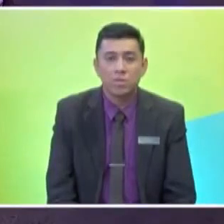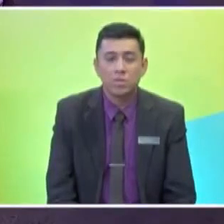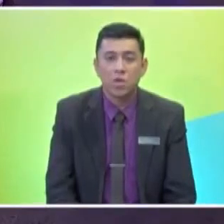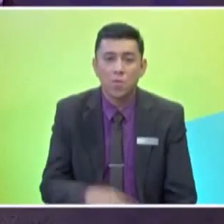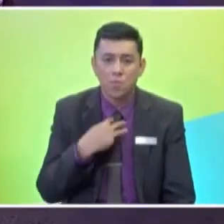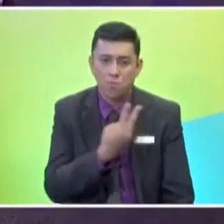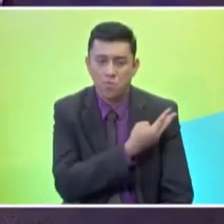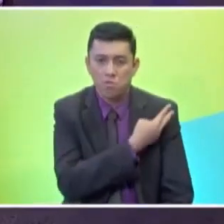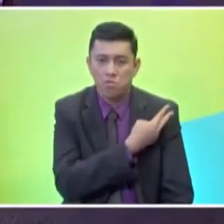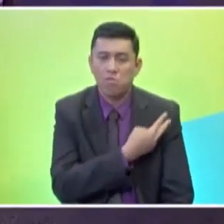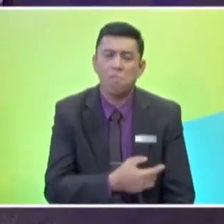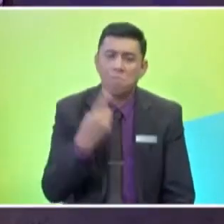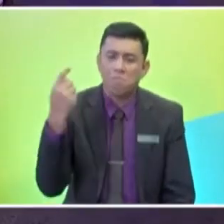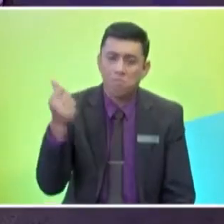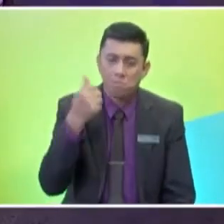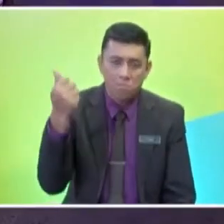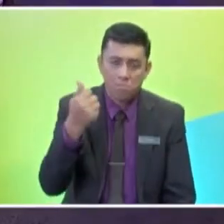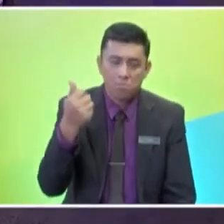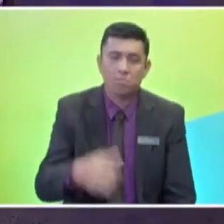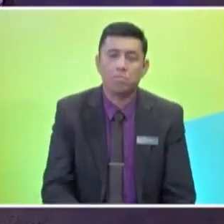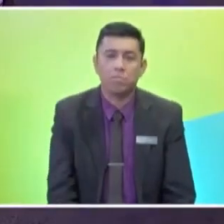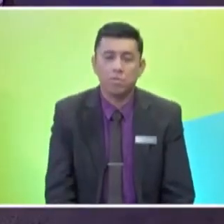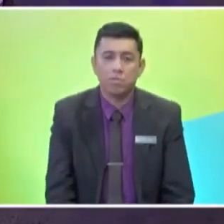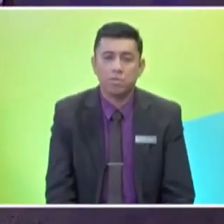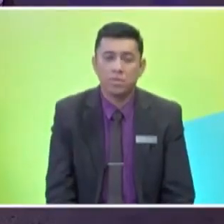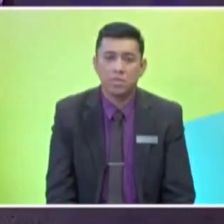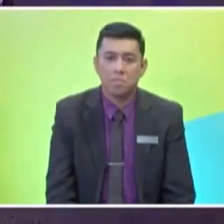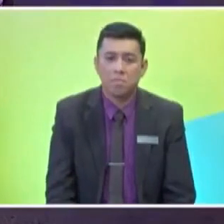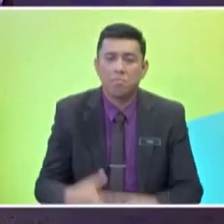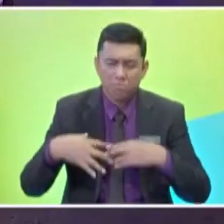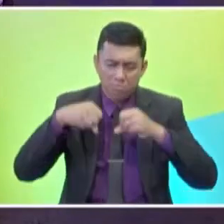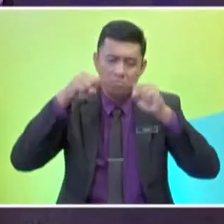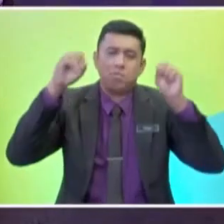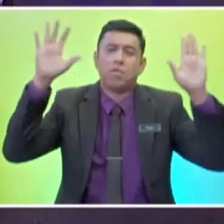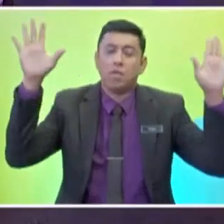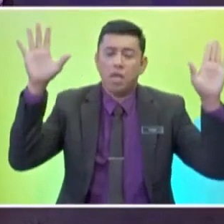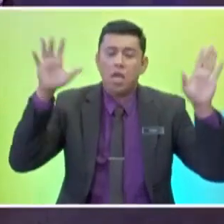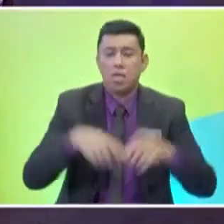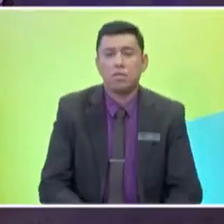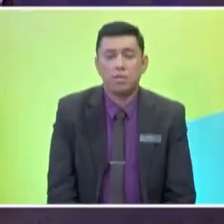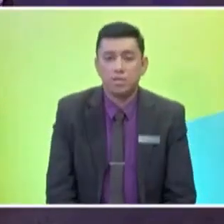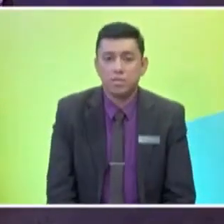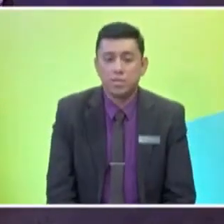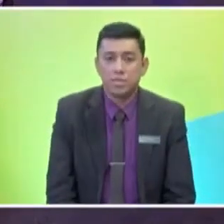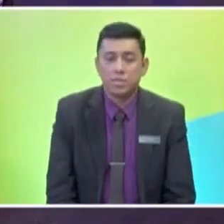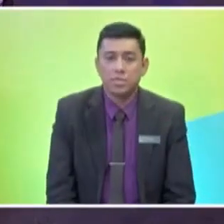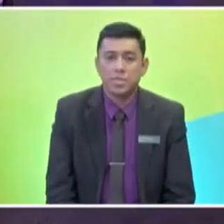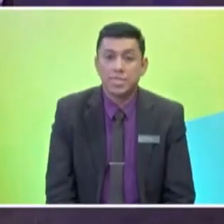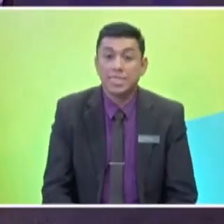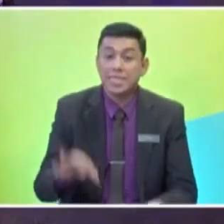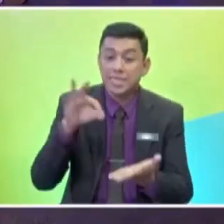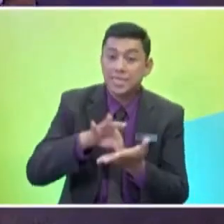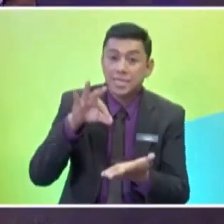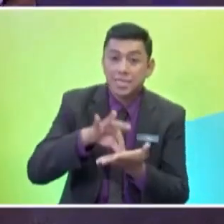always wake up with that yes. sound, okay? So that's the sound of a chicken,